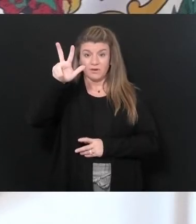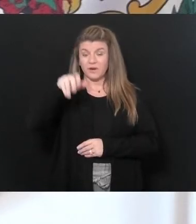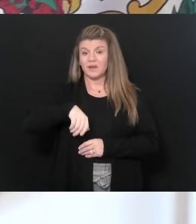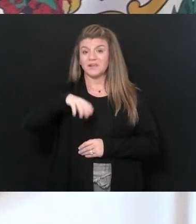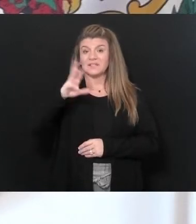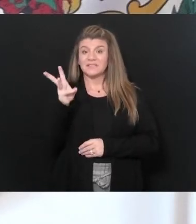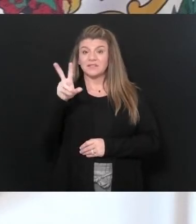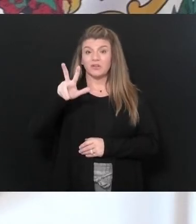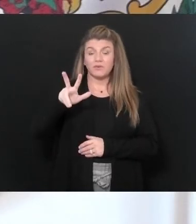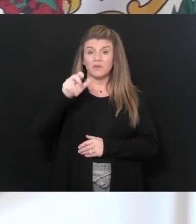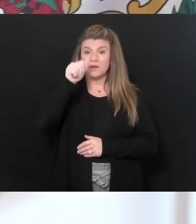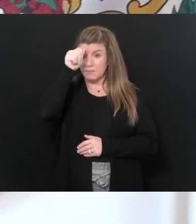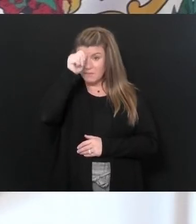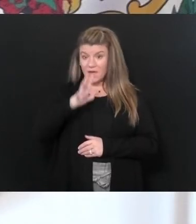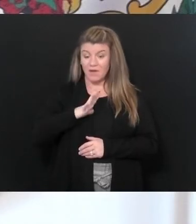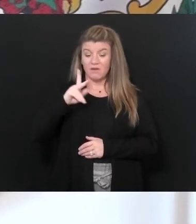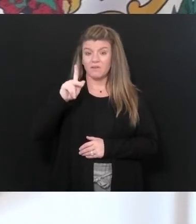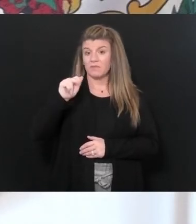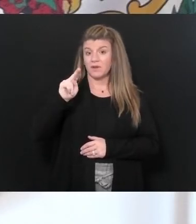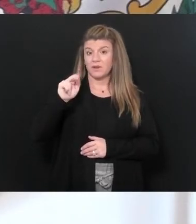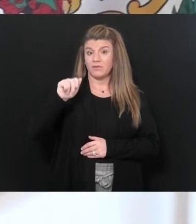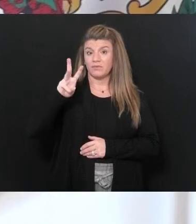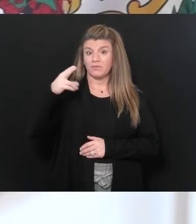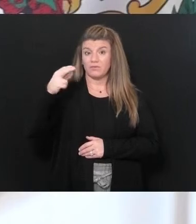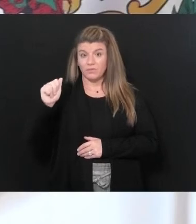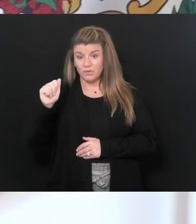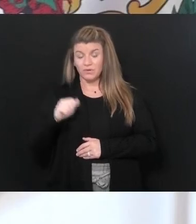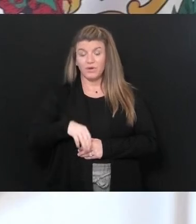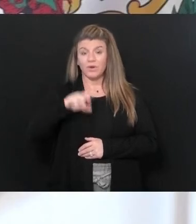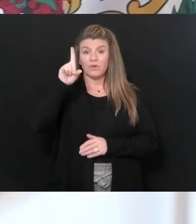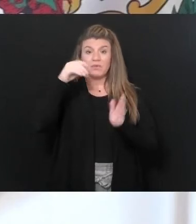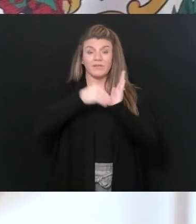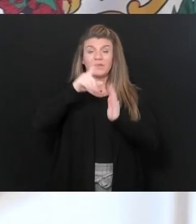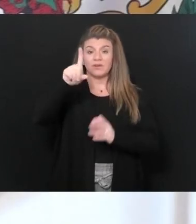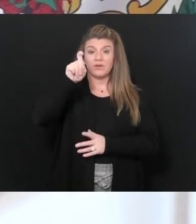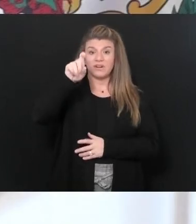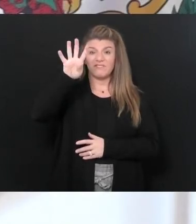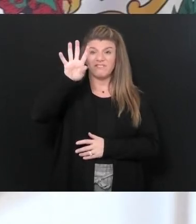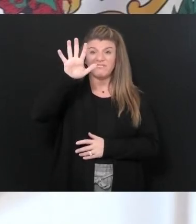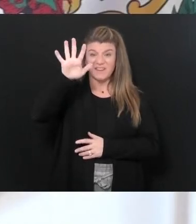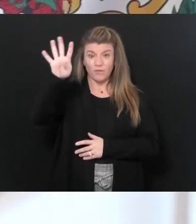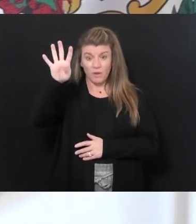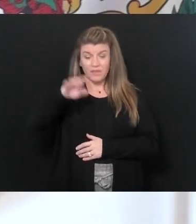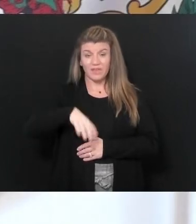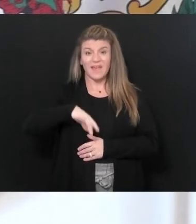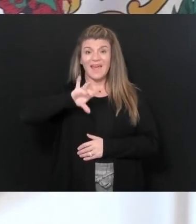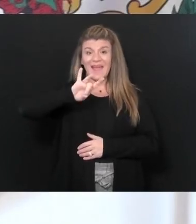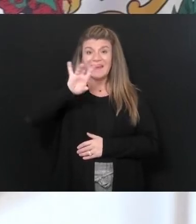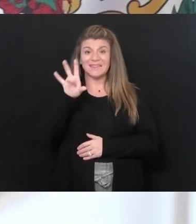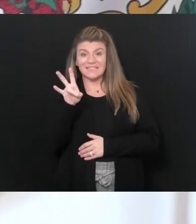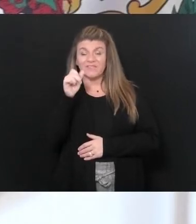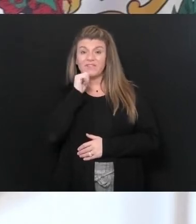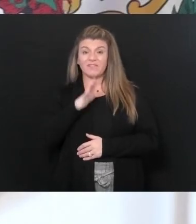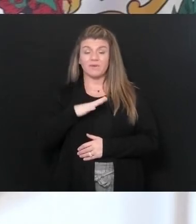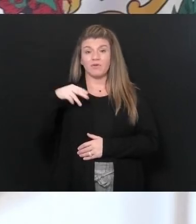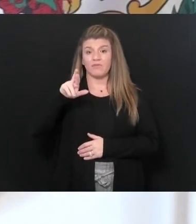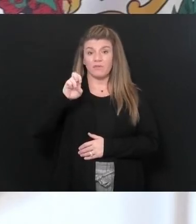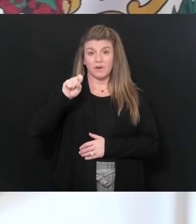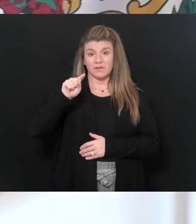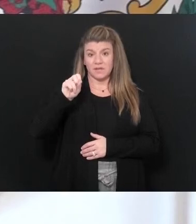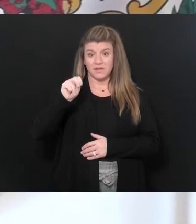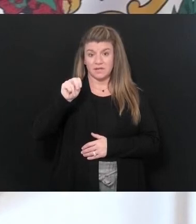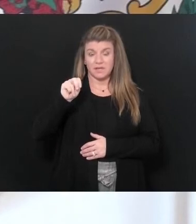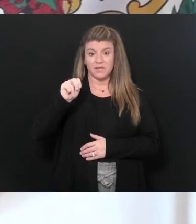a 63-year-old male from Kanawha County. Our 1154th death, an 87-year-old female from Preston